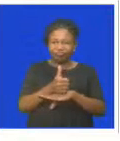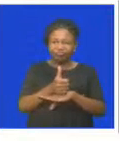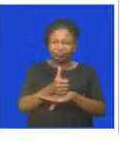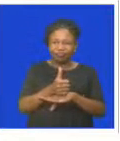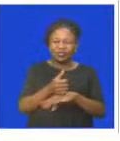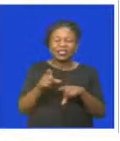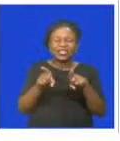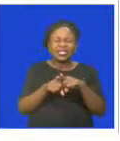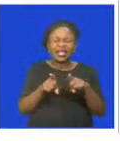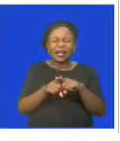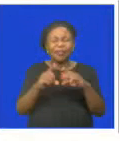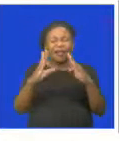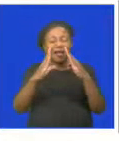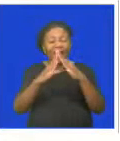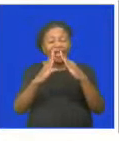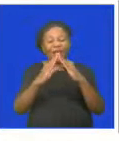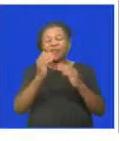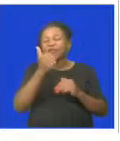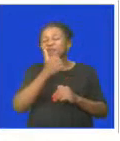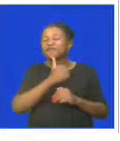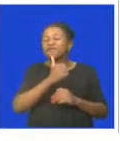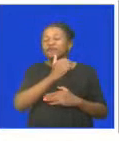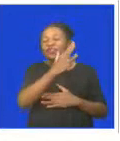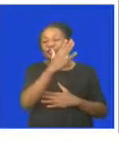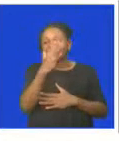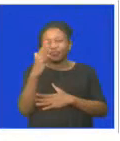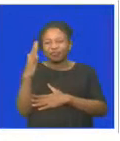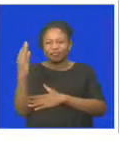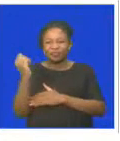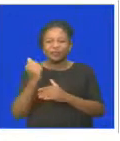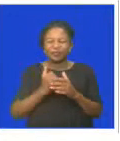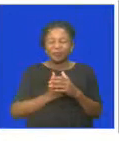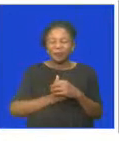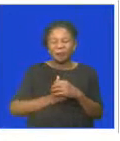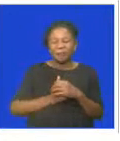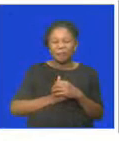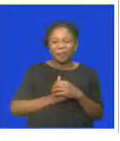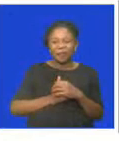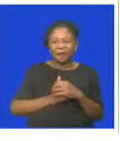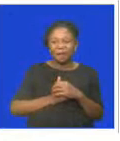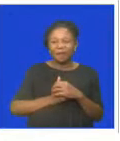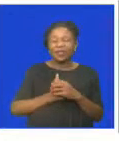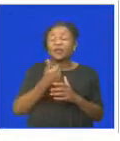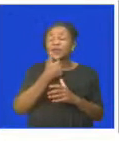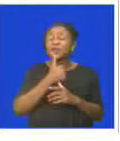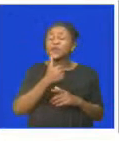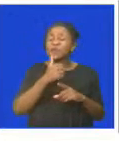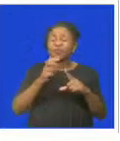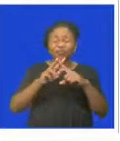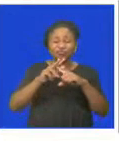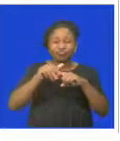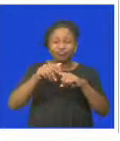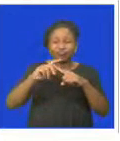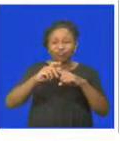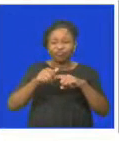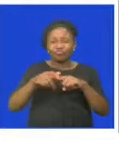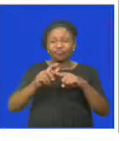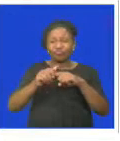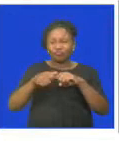of wood. The carpenters use their tools to